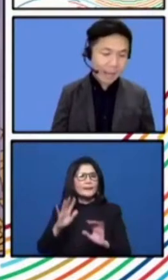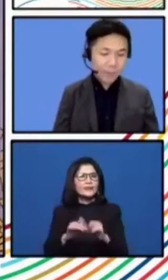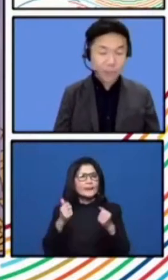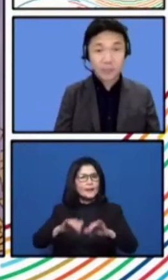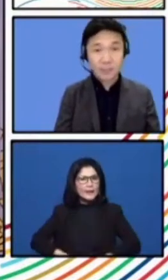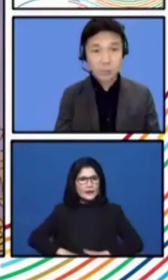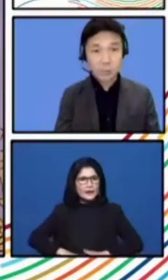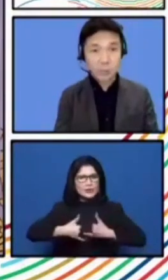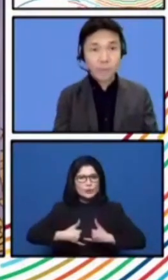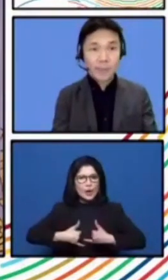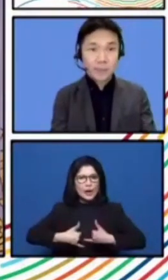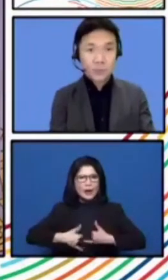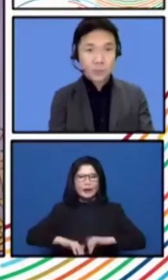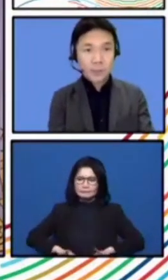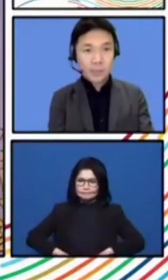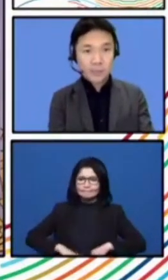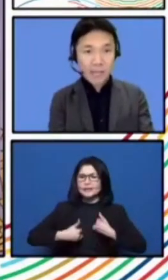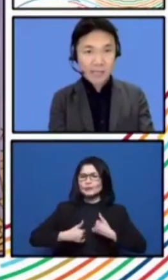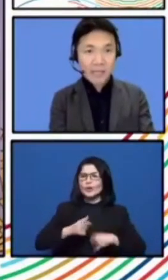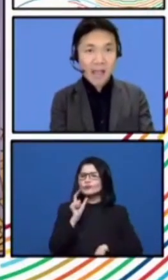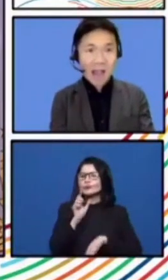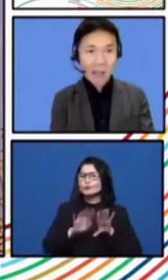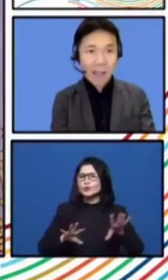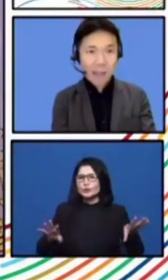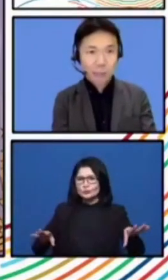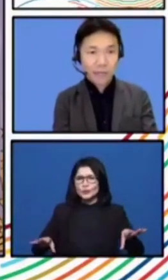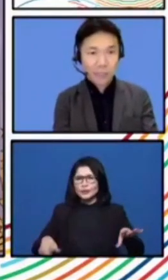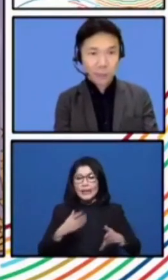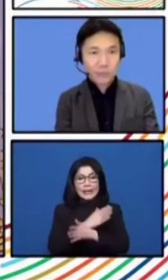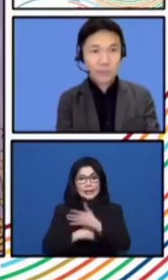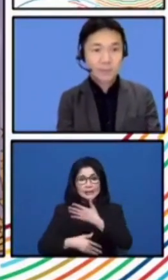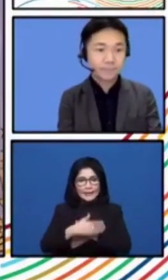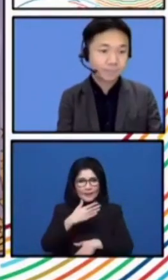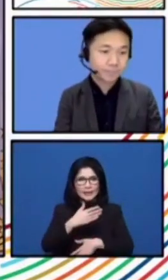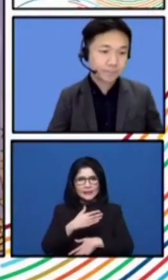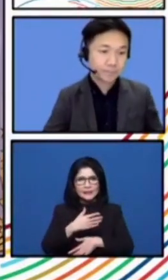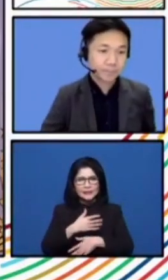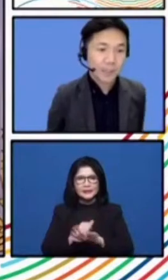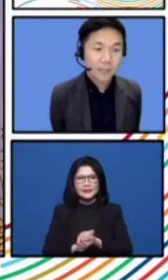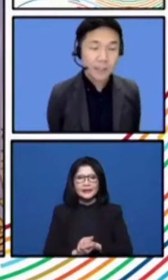they are able to continue to obtain higher education